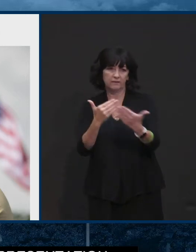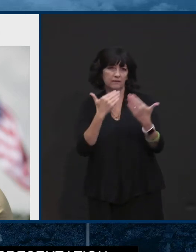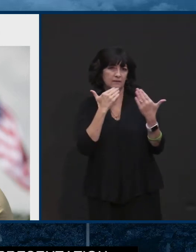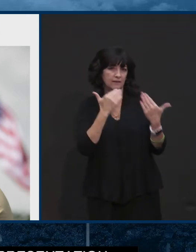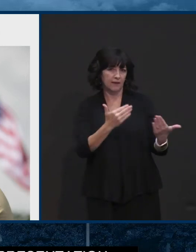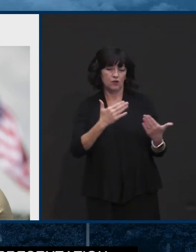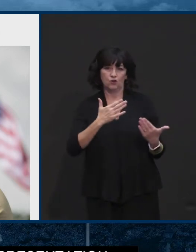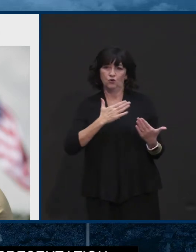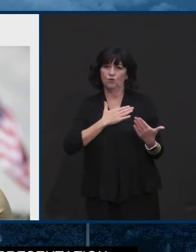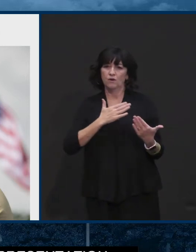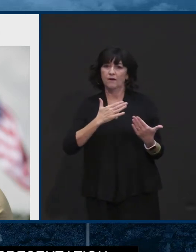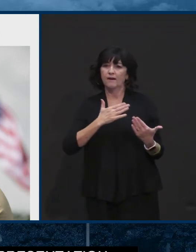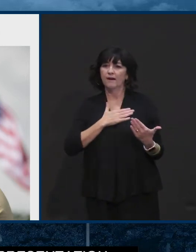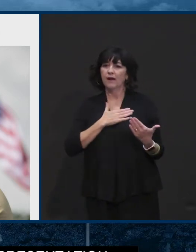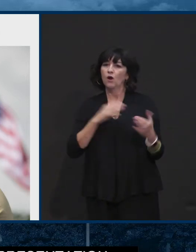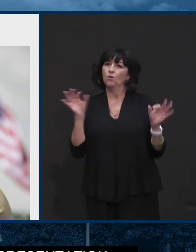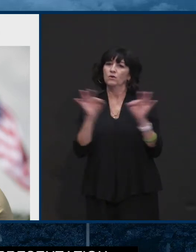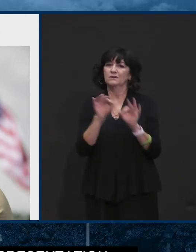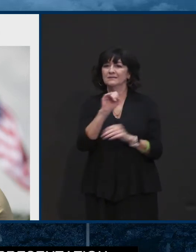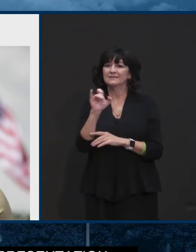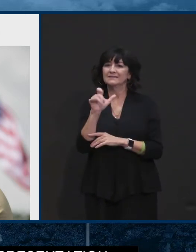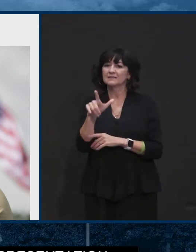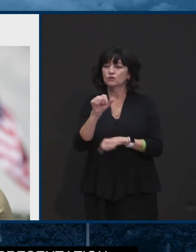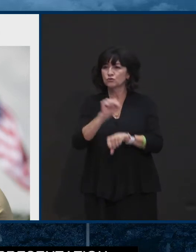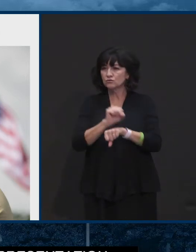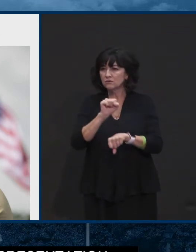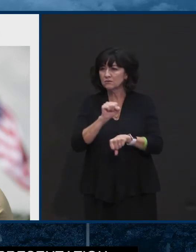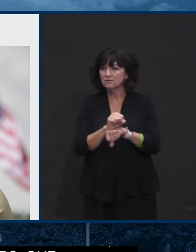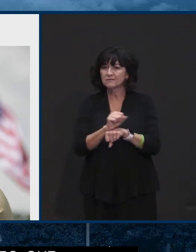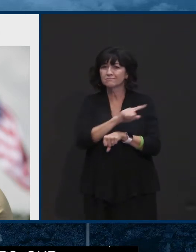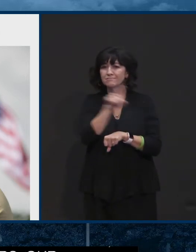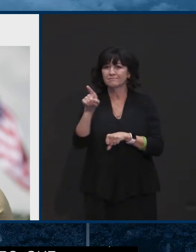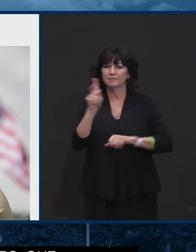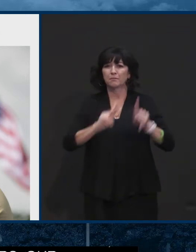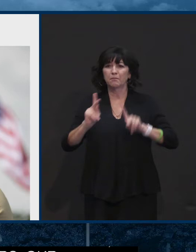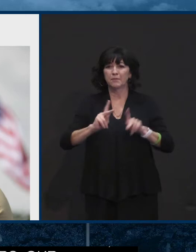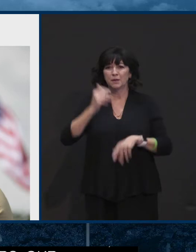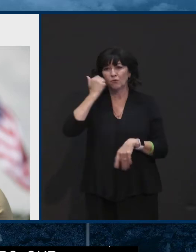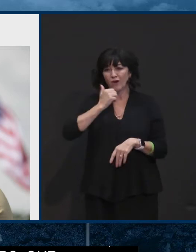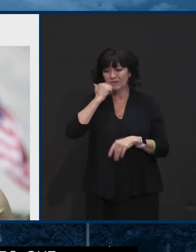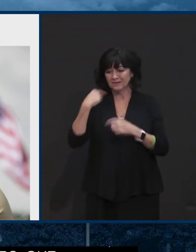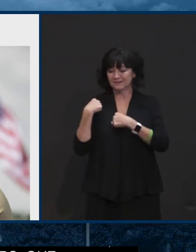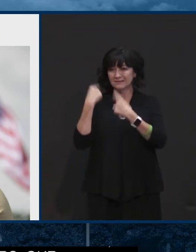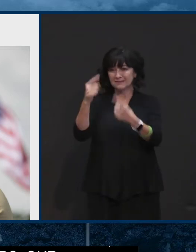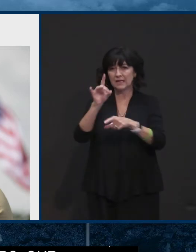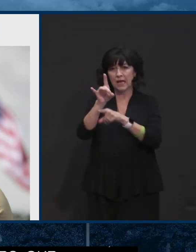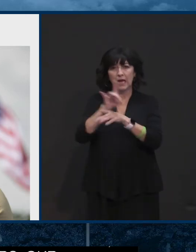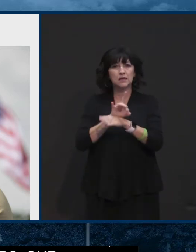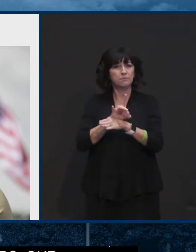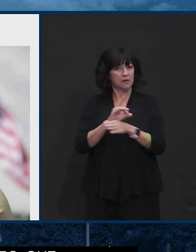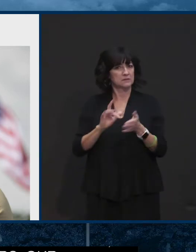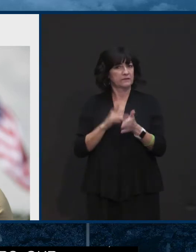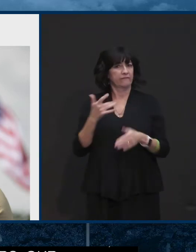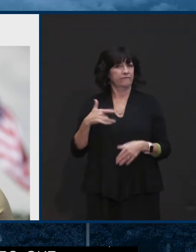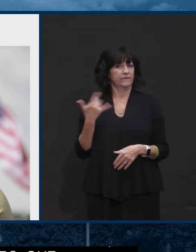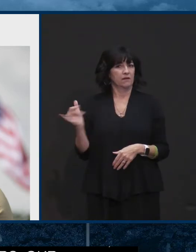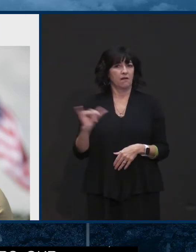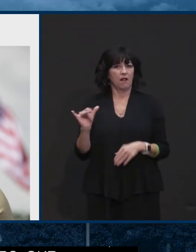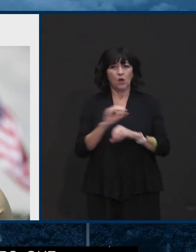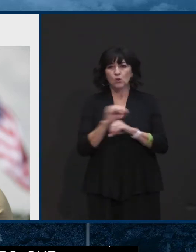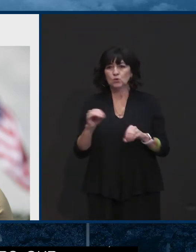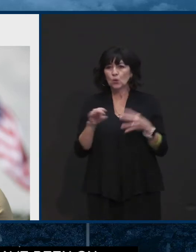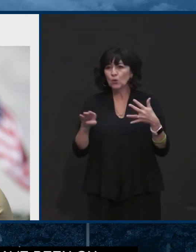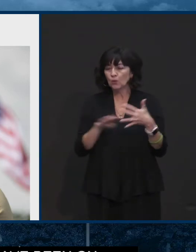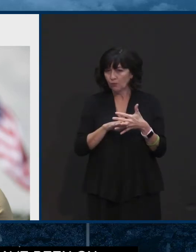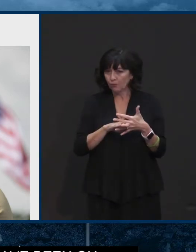responders that have been just on the ground working so hard over the last 8 months now, responding to COVID-19, really